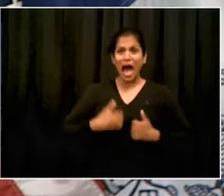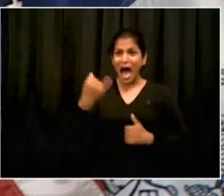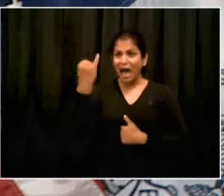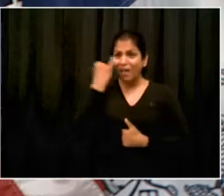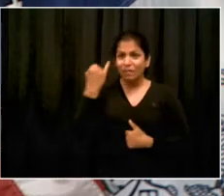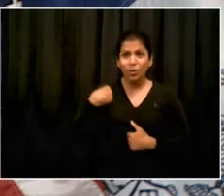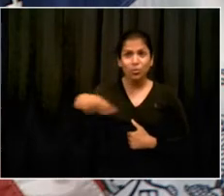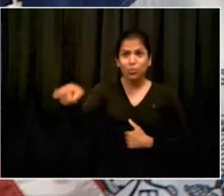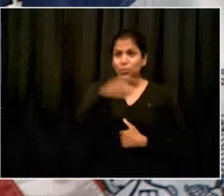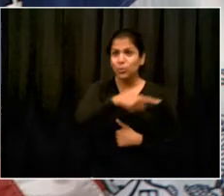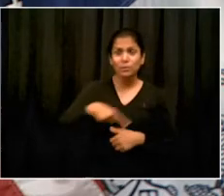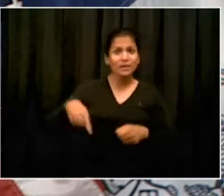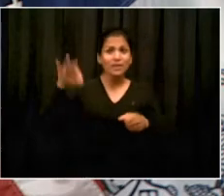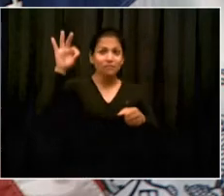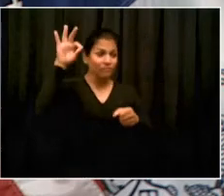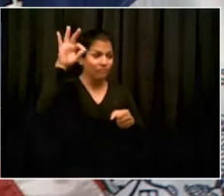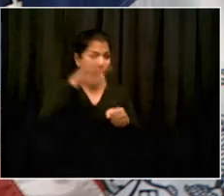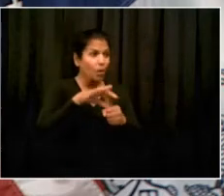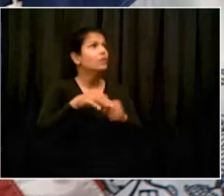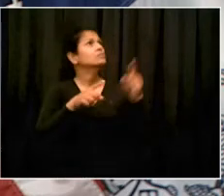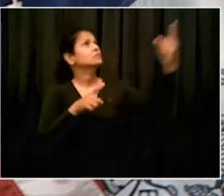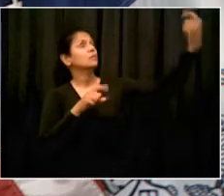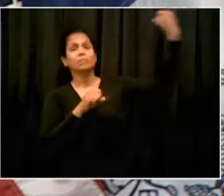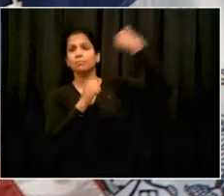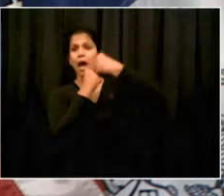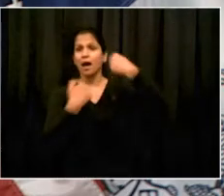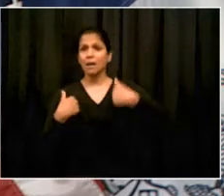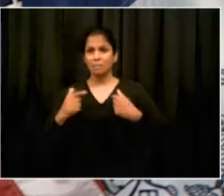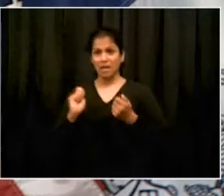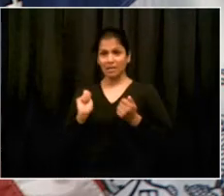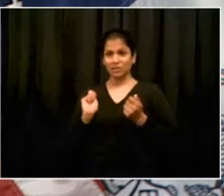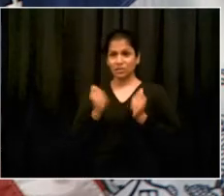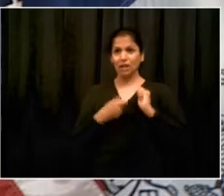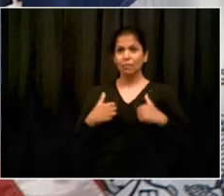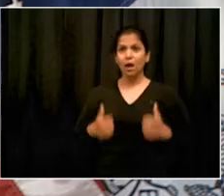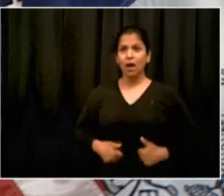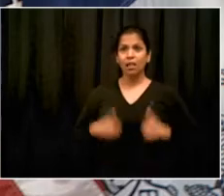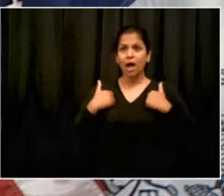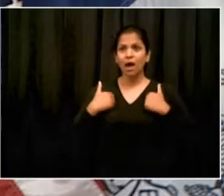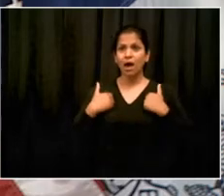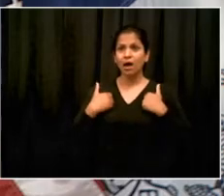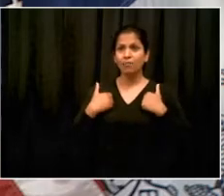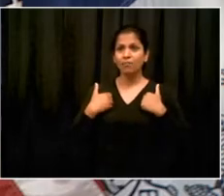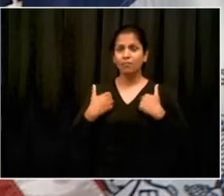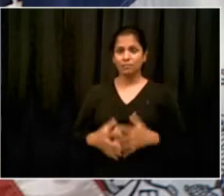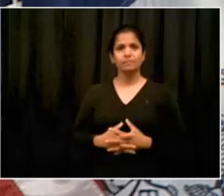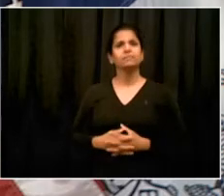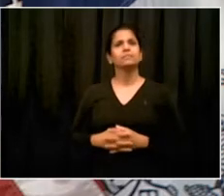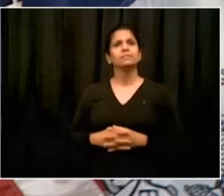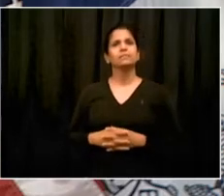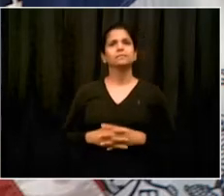one immediately while there's still time. Go ahead. The next is Marcia at WCBS.